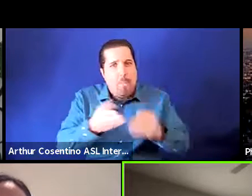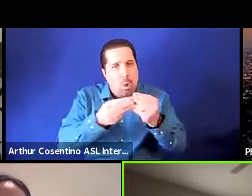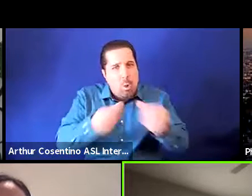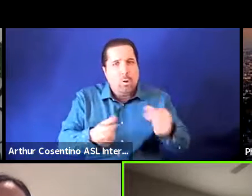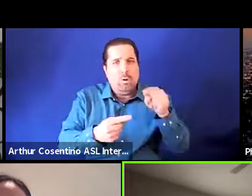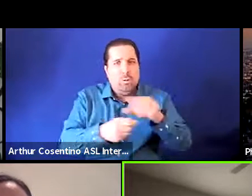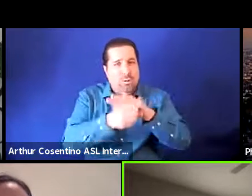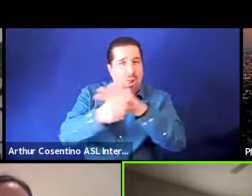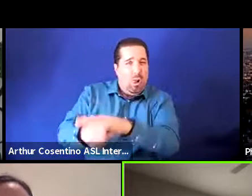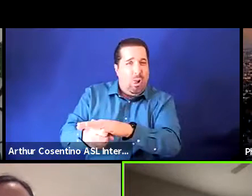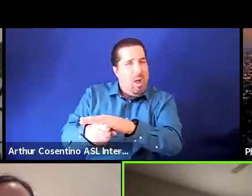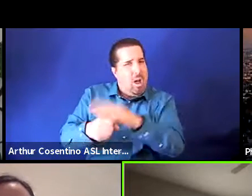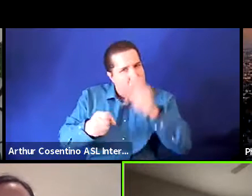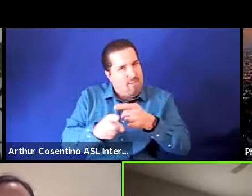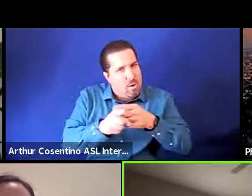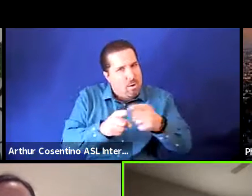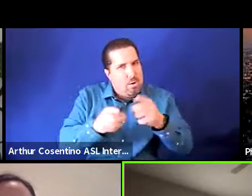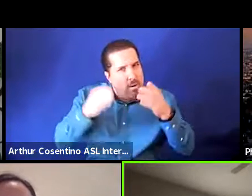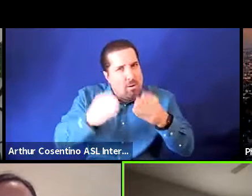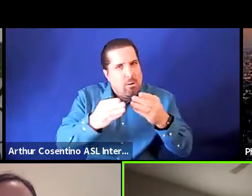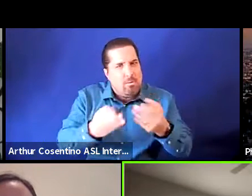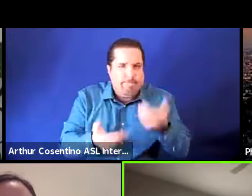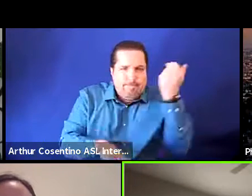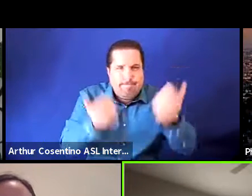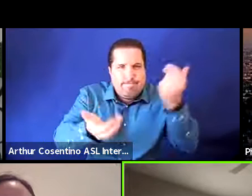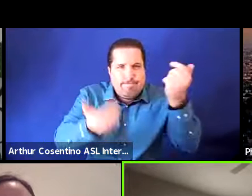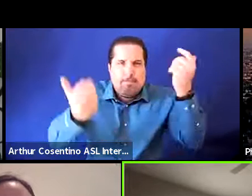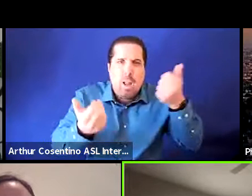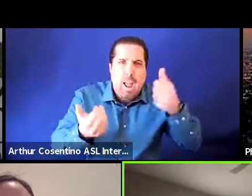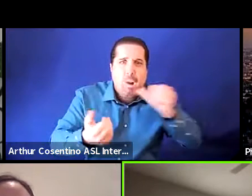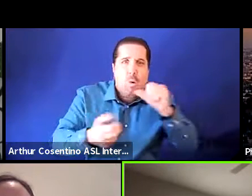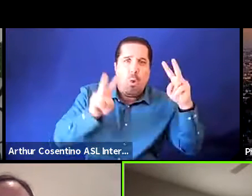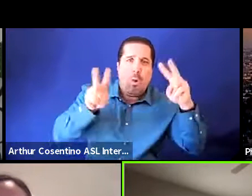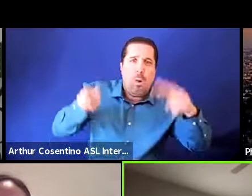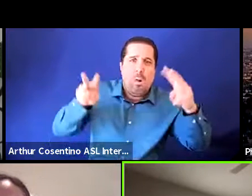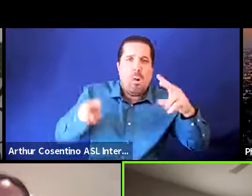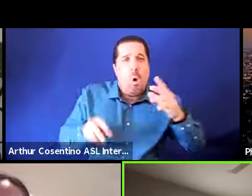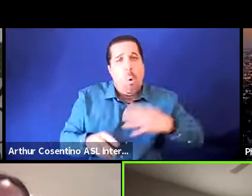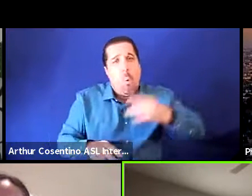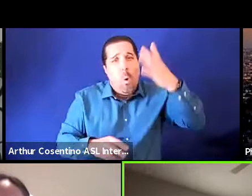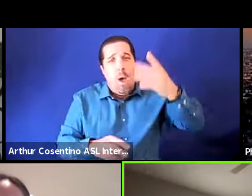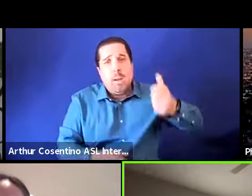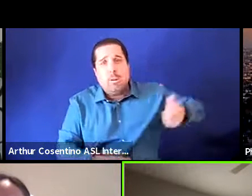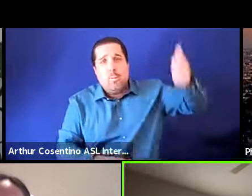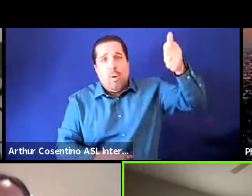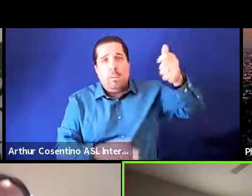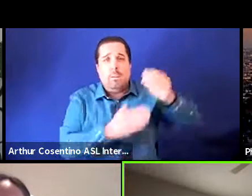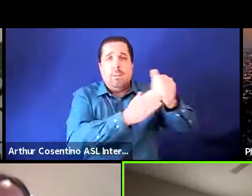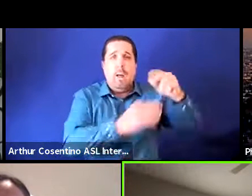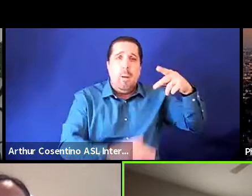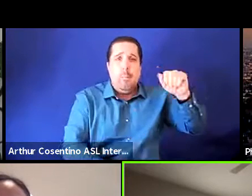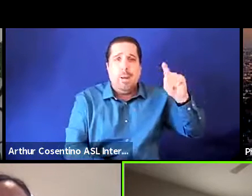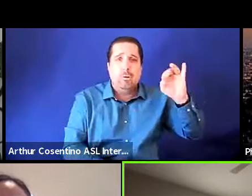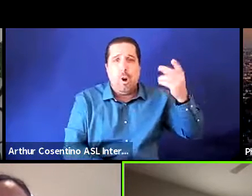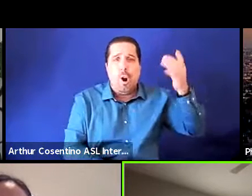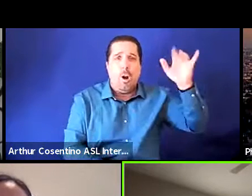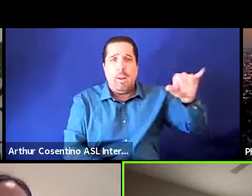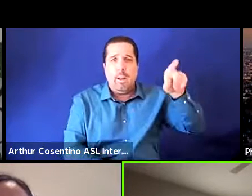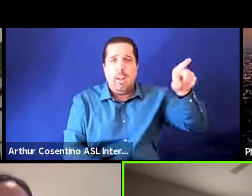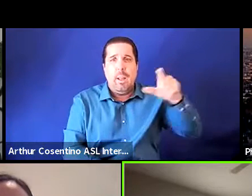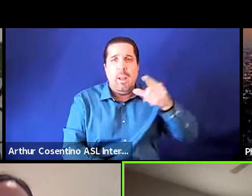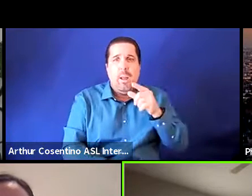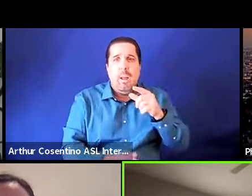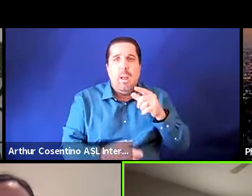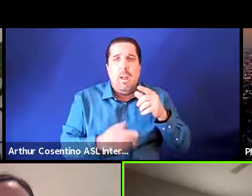understand that perfectionism and desirability is a falsity stemming from a white supremacist heteropatriarchy framing that is ableist. It is ableist